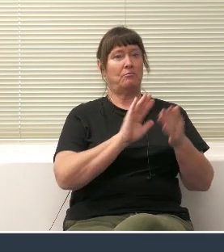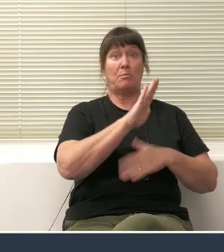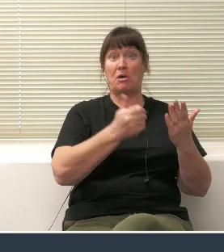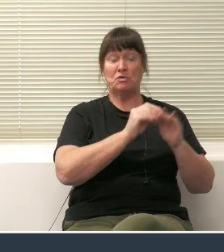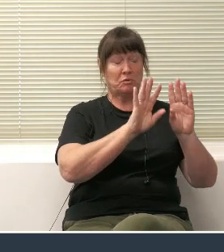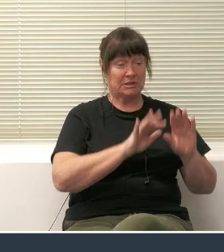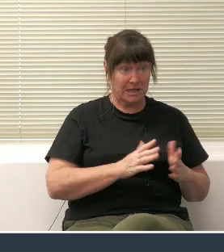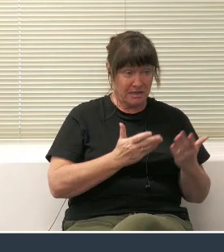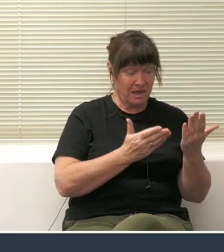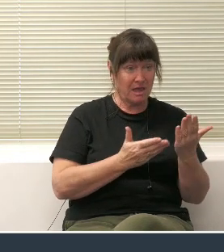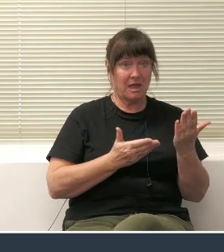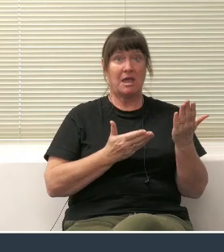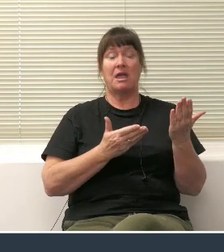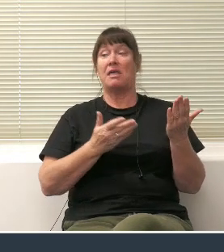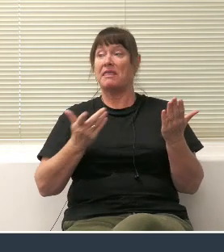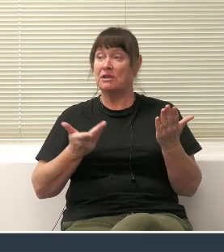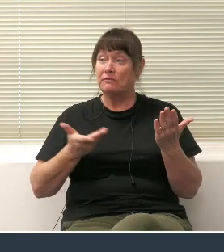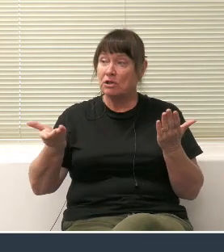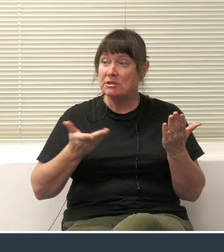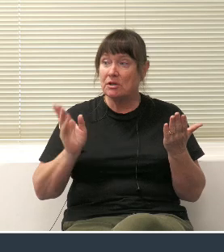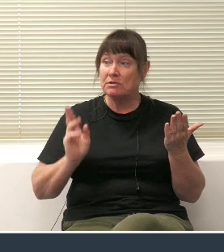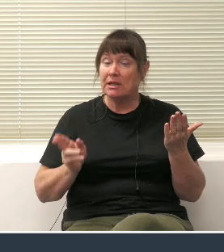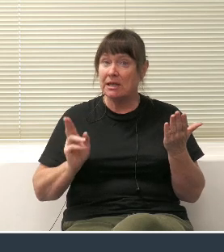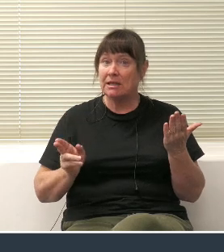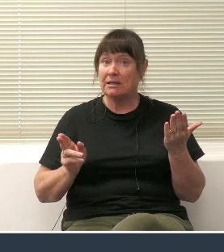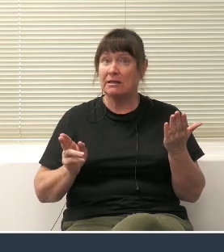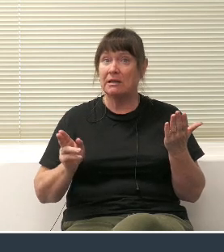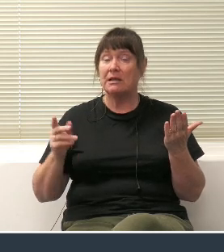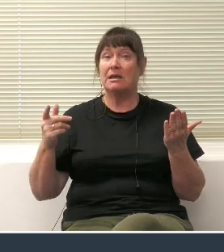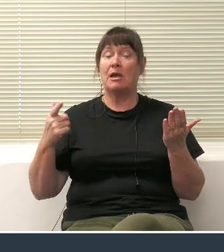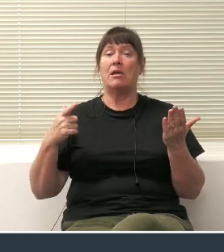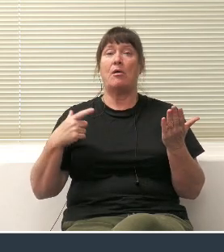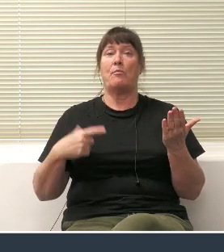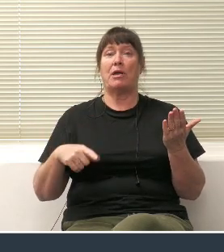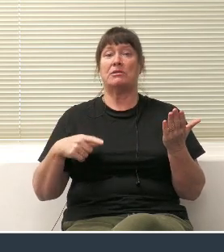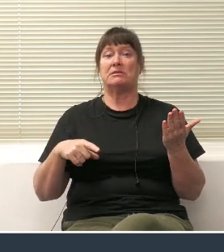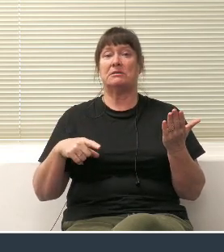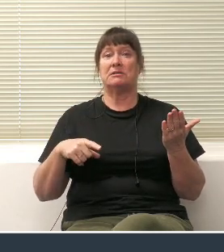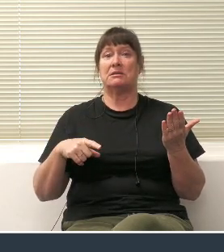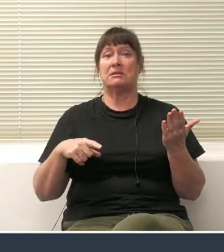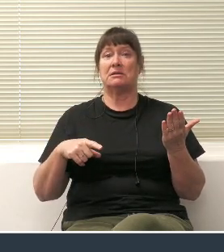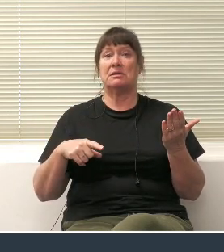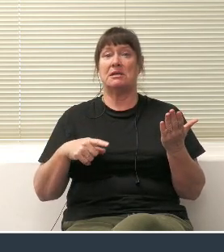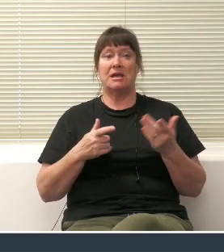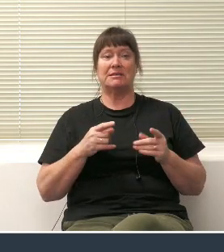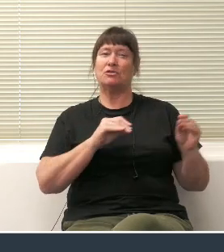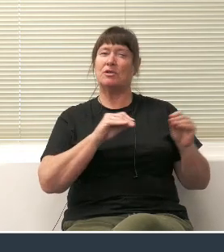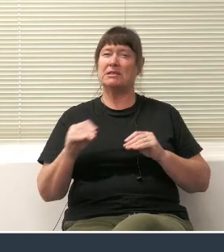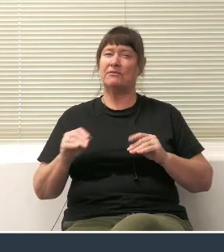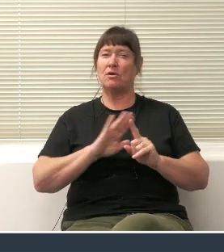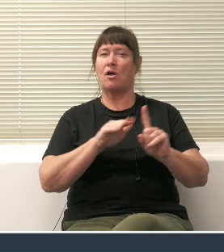proposal in mind, just because if there's going to be transfer of a strategic asset,